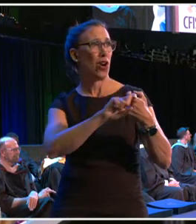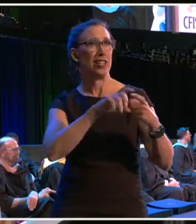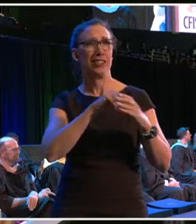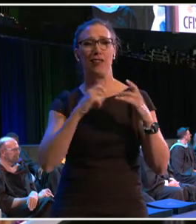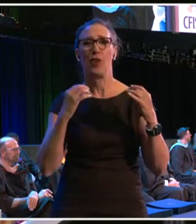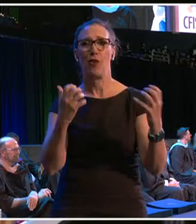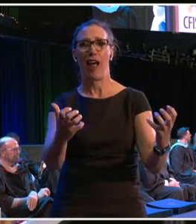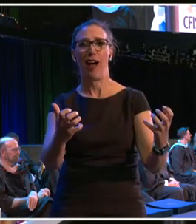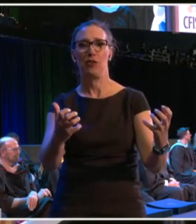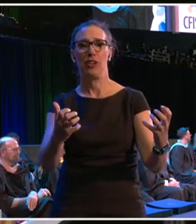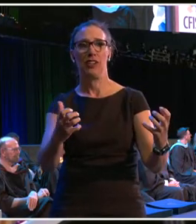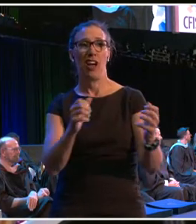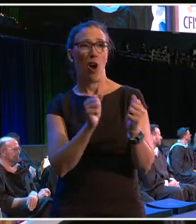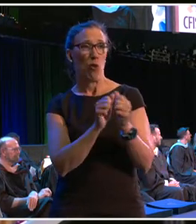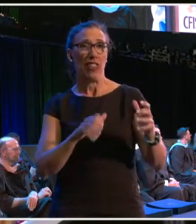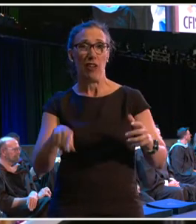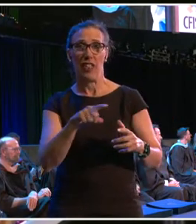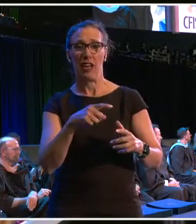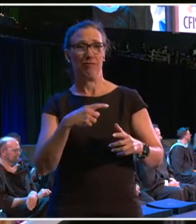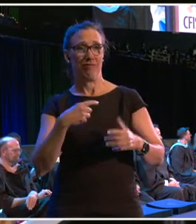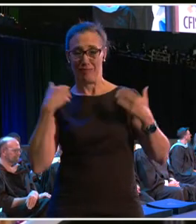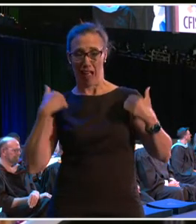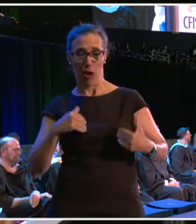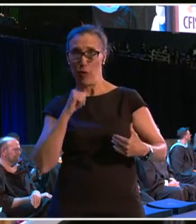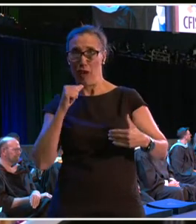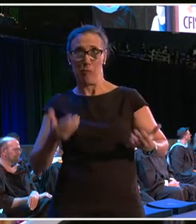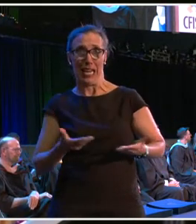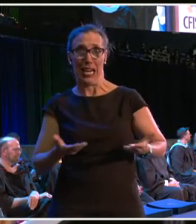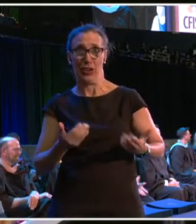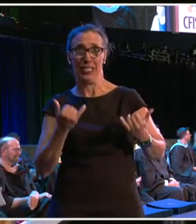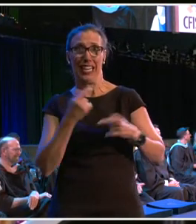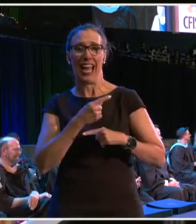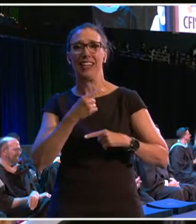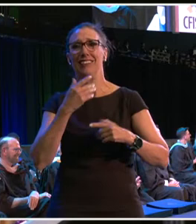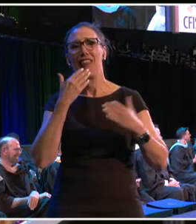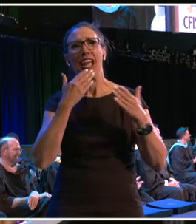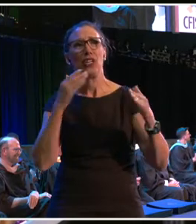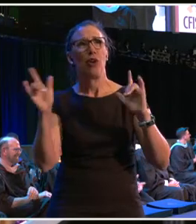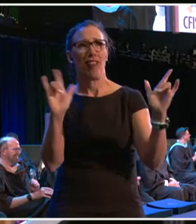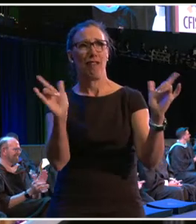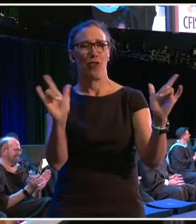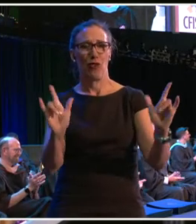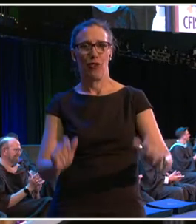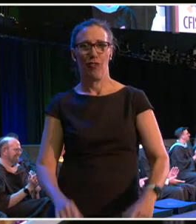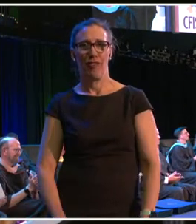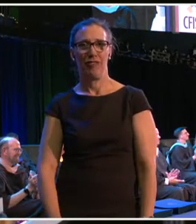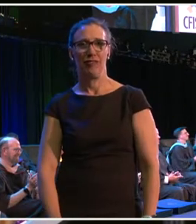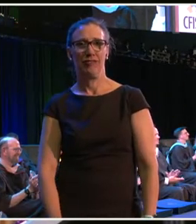crowd. Without them, I would not be here today. Thank you so much. I love y'all.